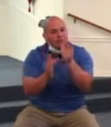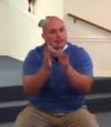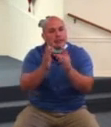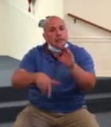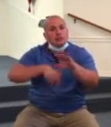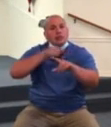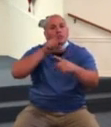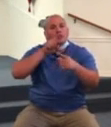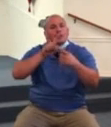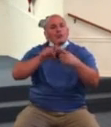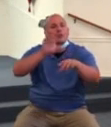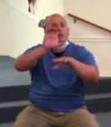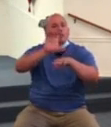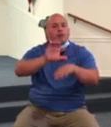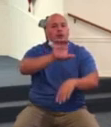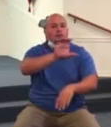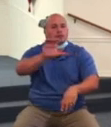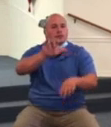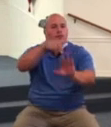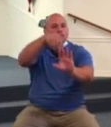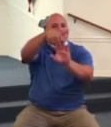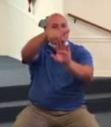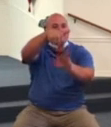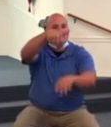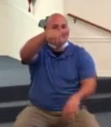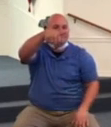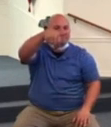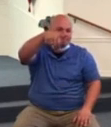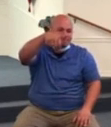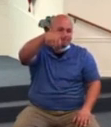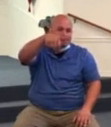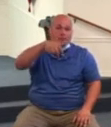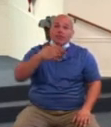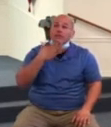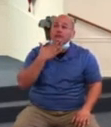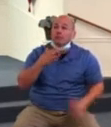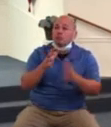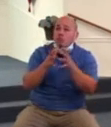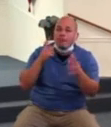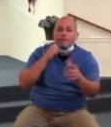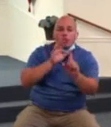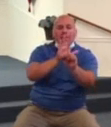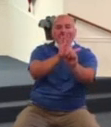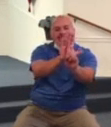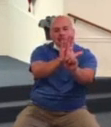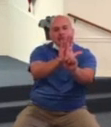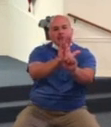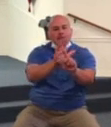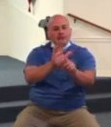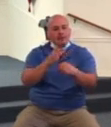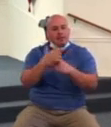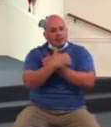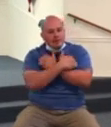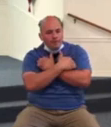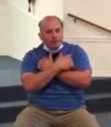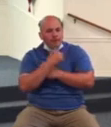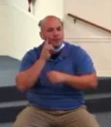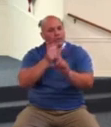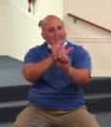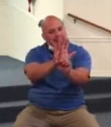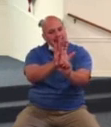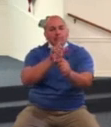Jesus. Thank you for his great love. Thank you for his absolute commitment to you to do your will, which has brought about our